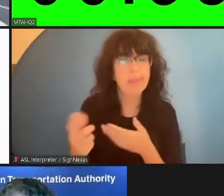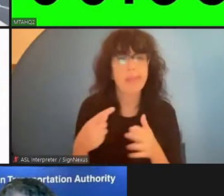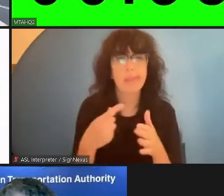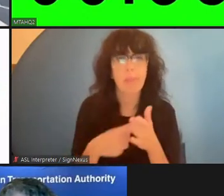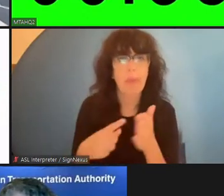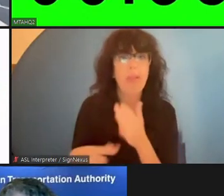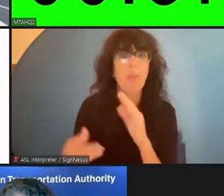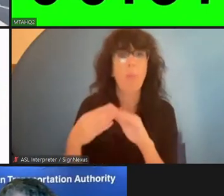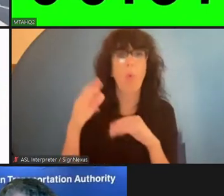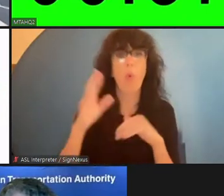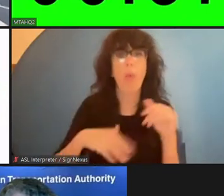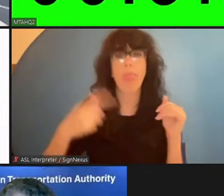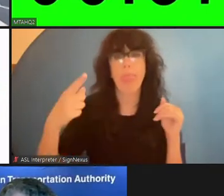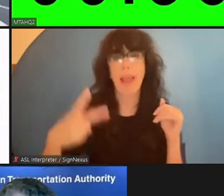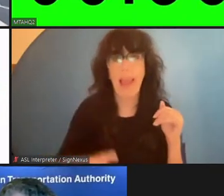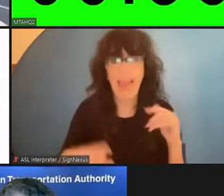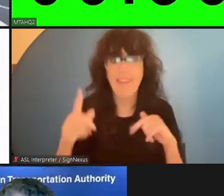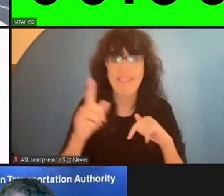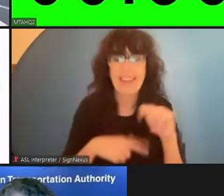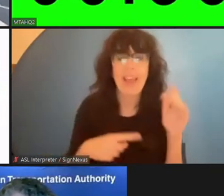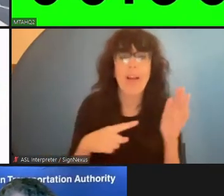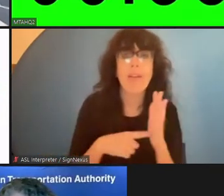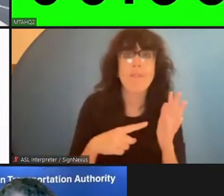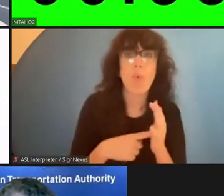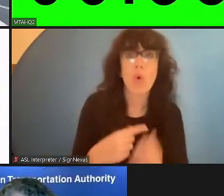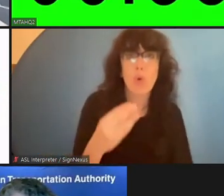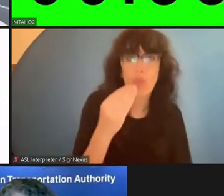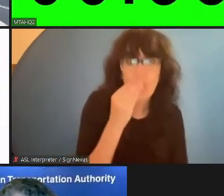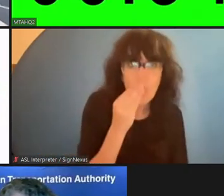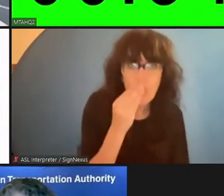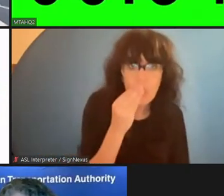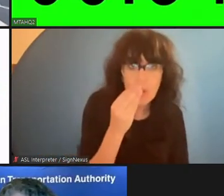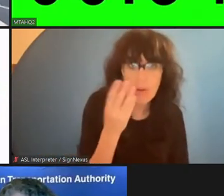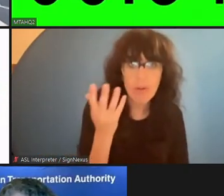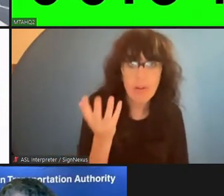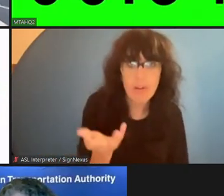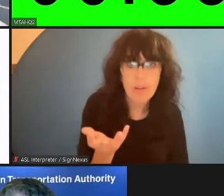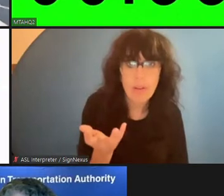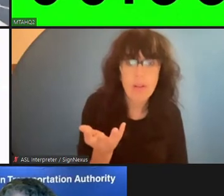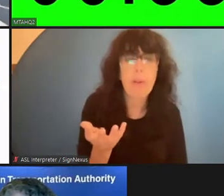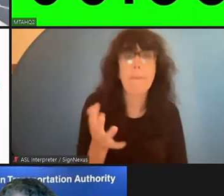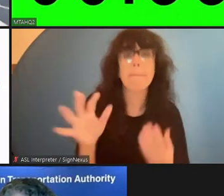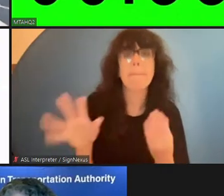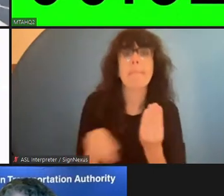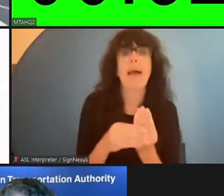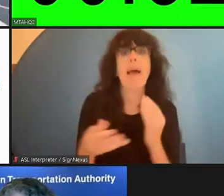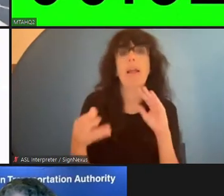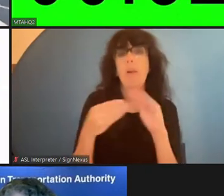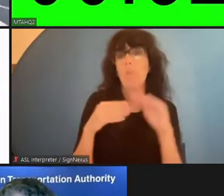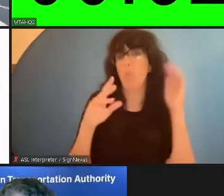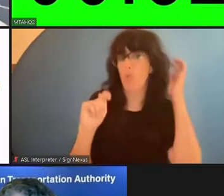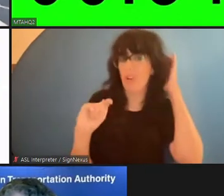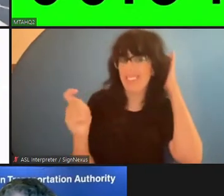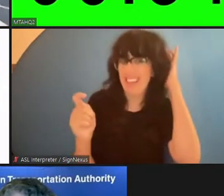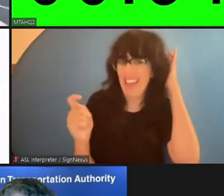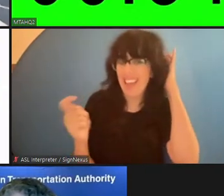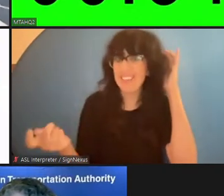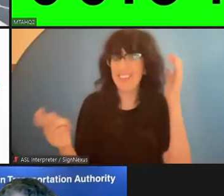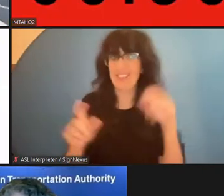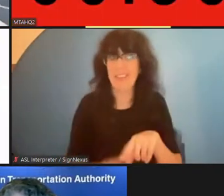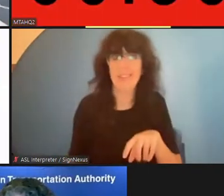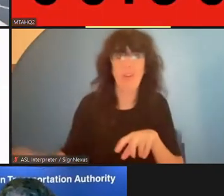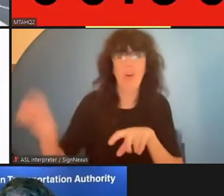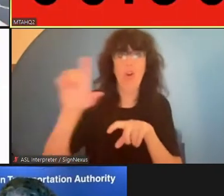struggling to afford food addition uh adding additionally taxes on this uh adding